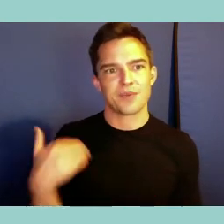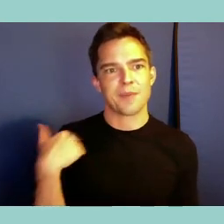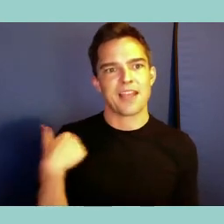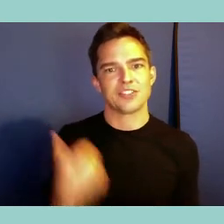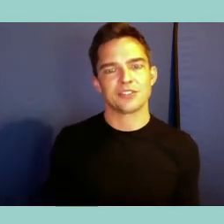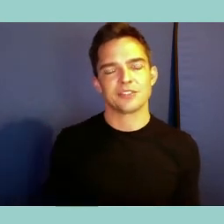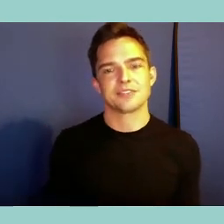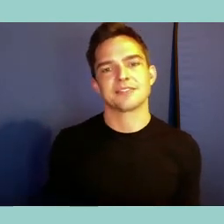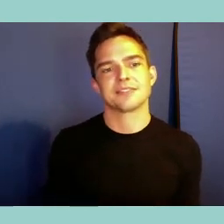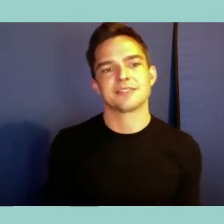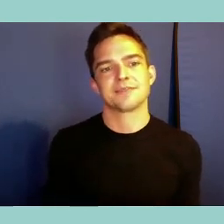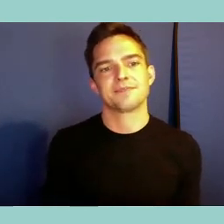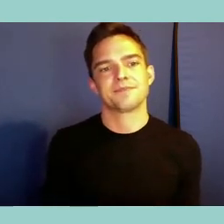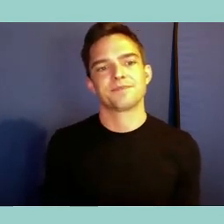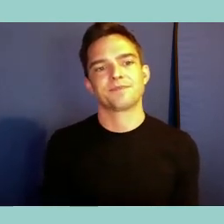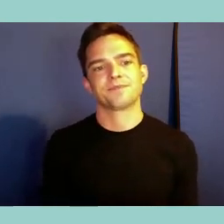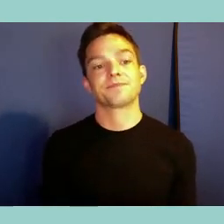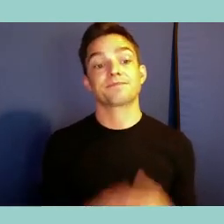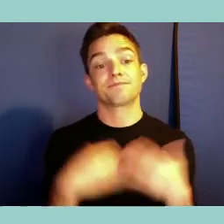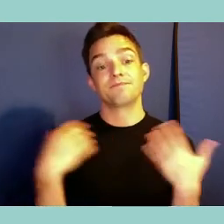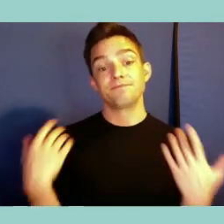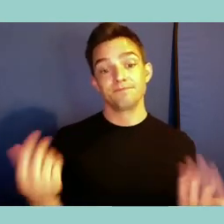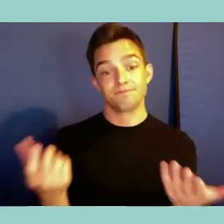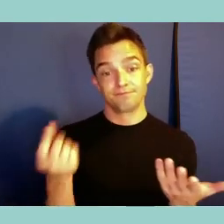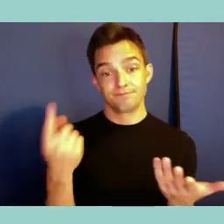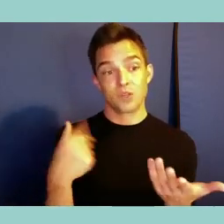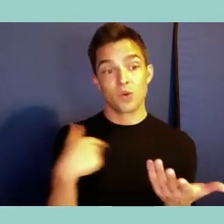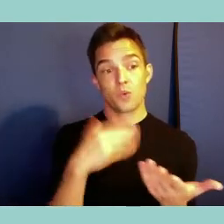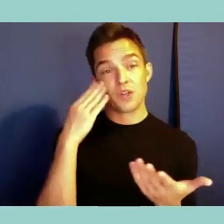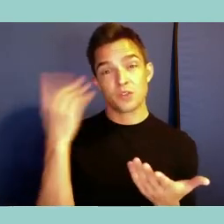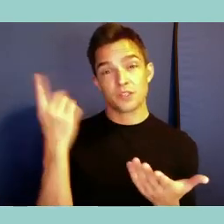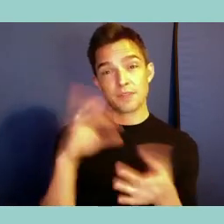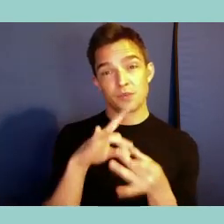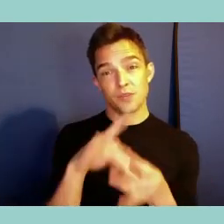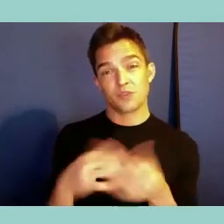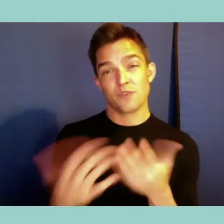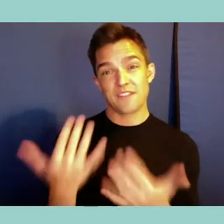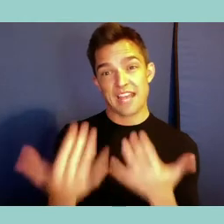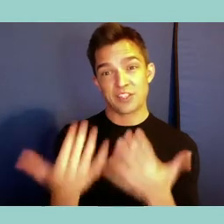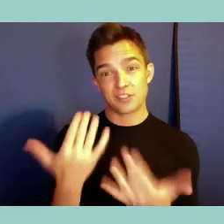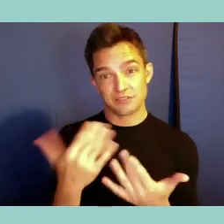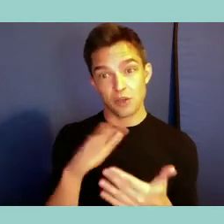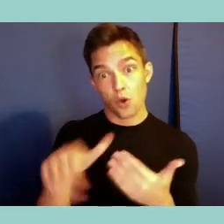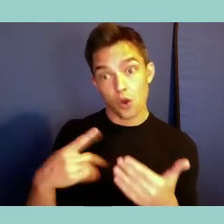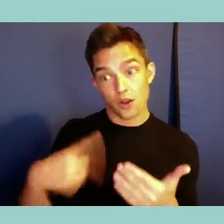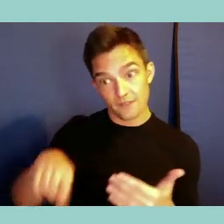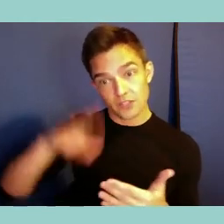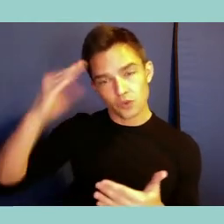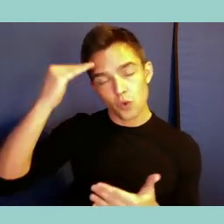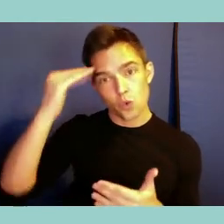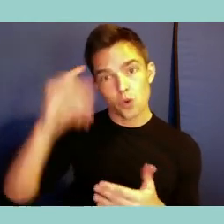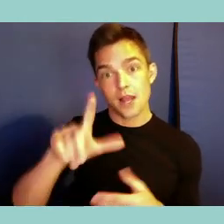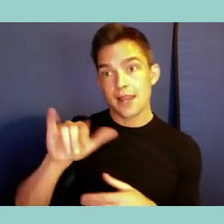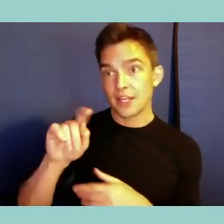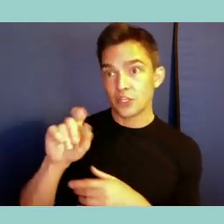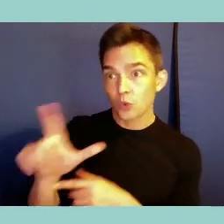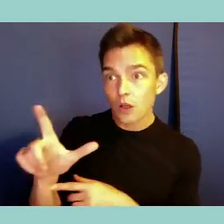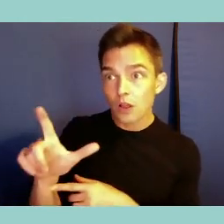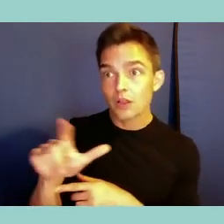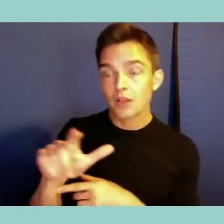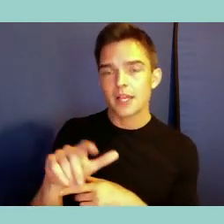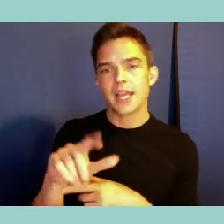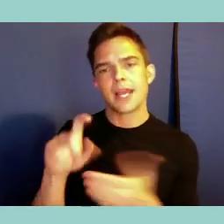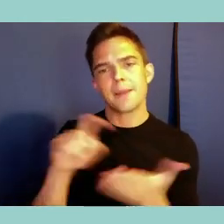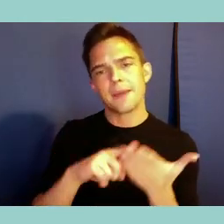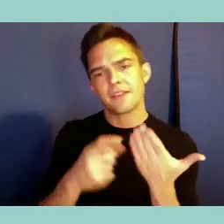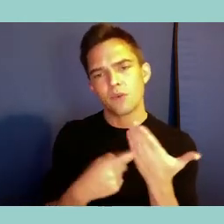reminder. Now, we know something about fires. All of us do, literal and metaphorical, whether